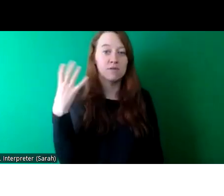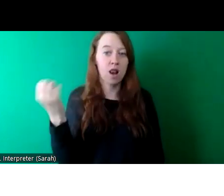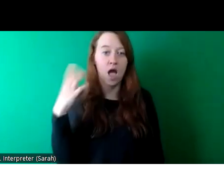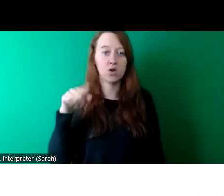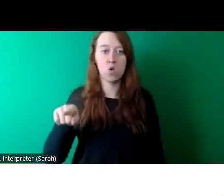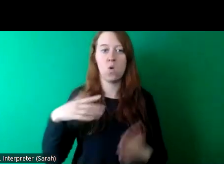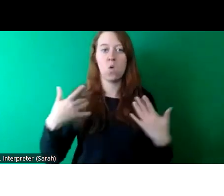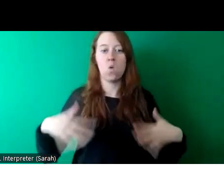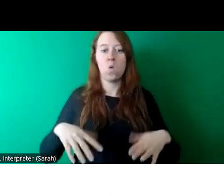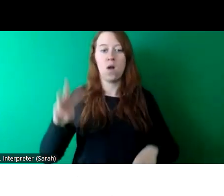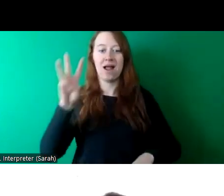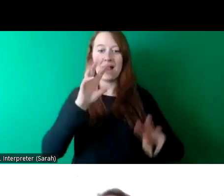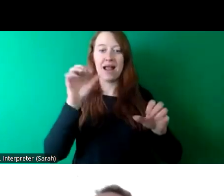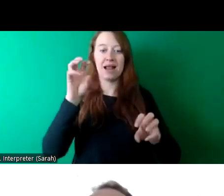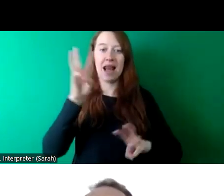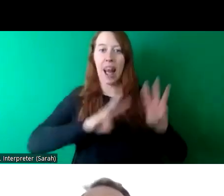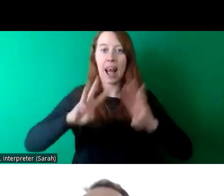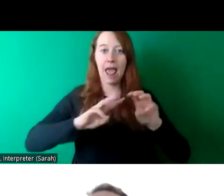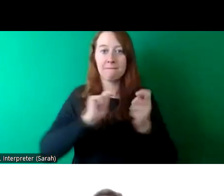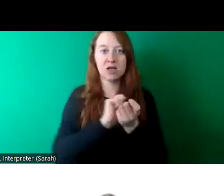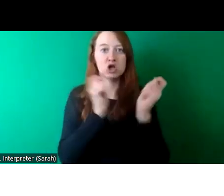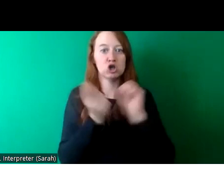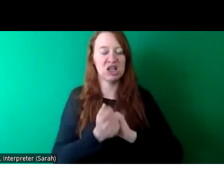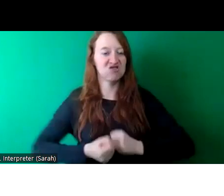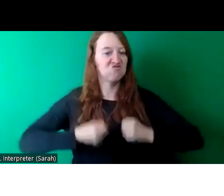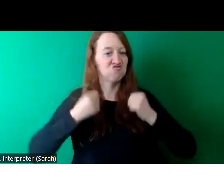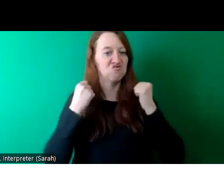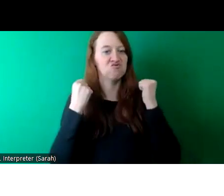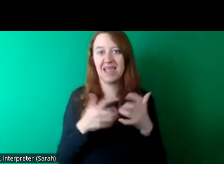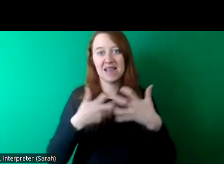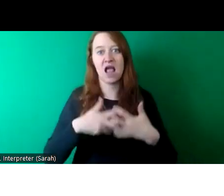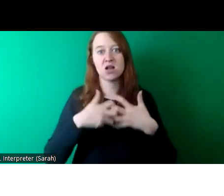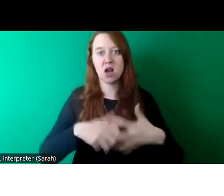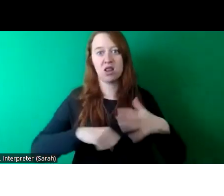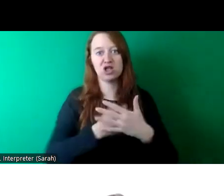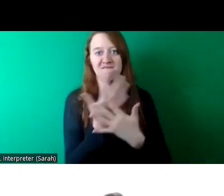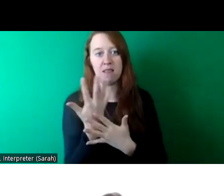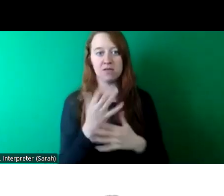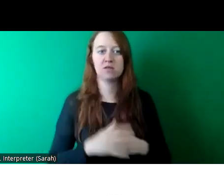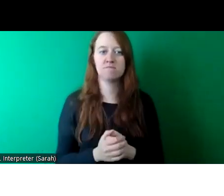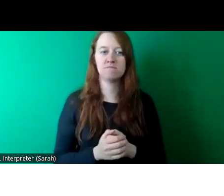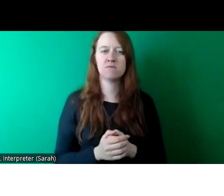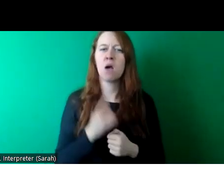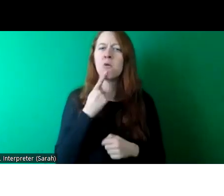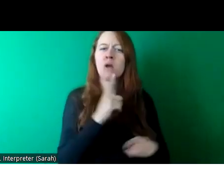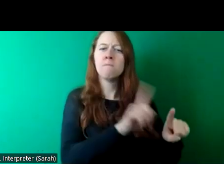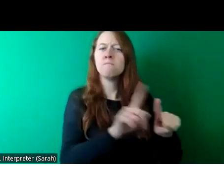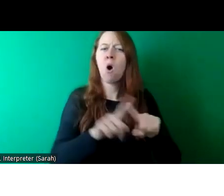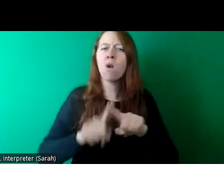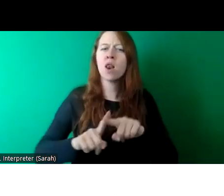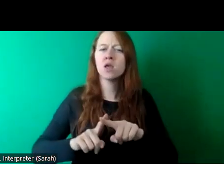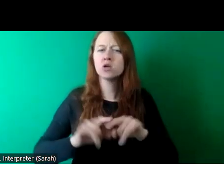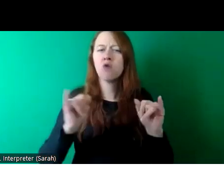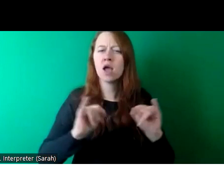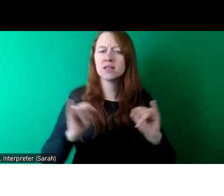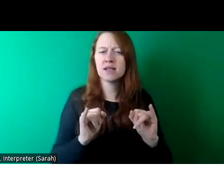10 are climate change related. And second in that is around technological developments. So how do we deal with this polycrisis? Tooze